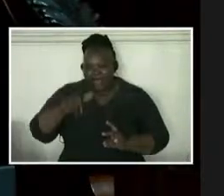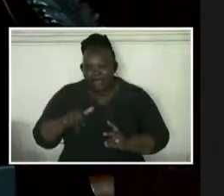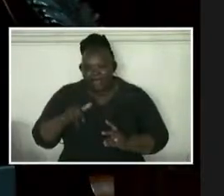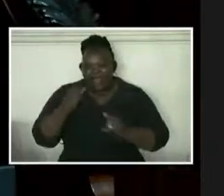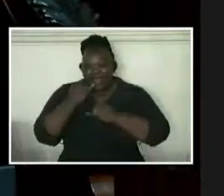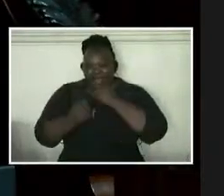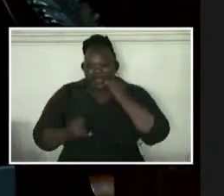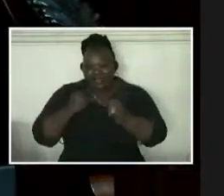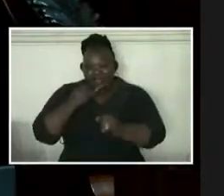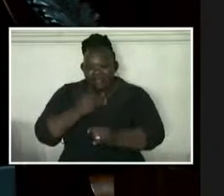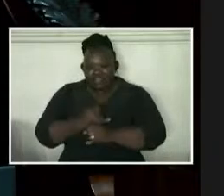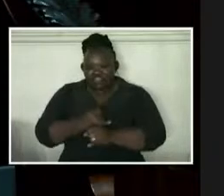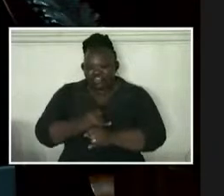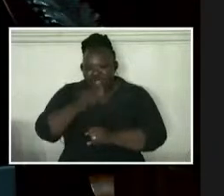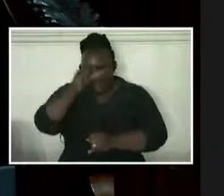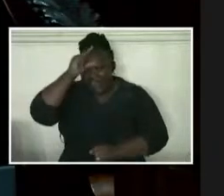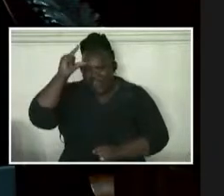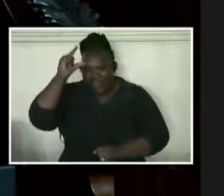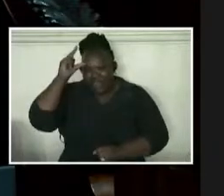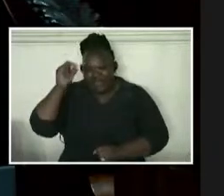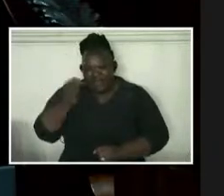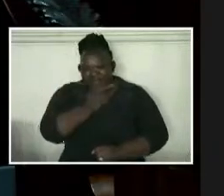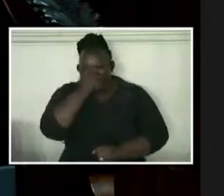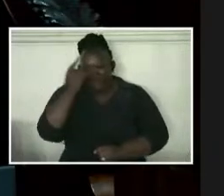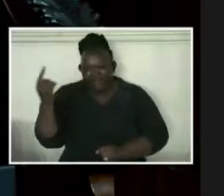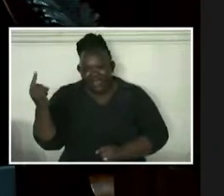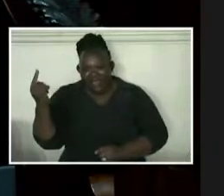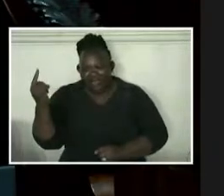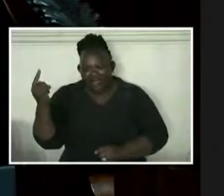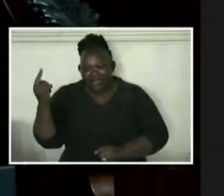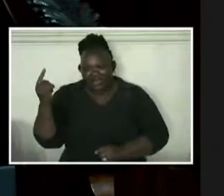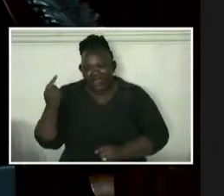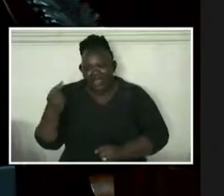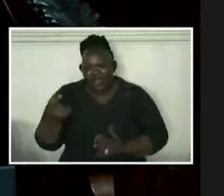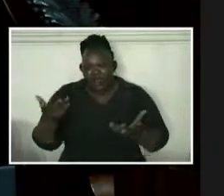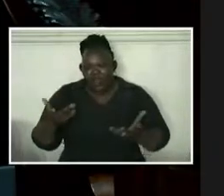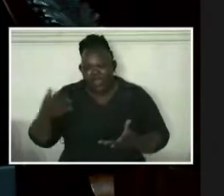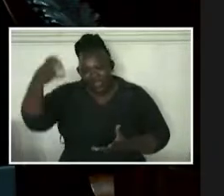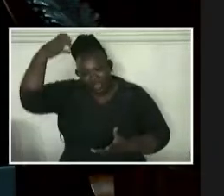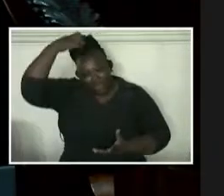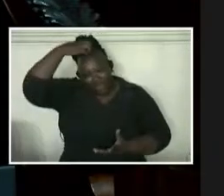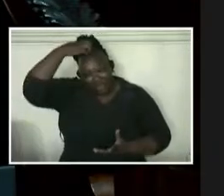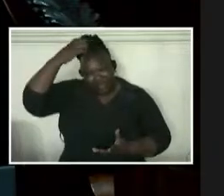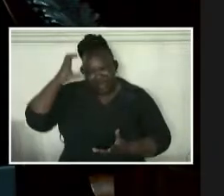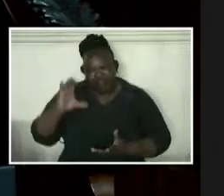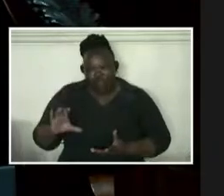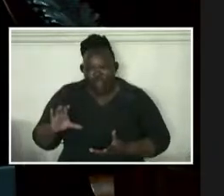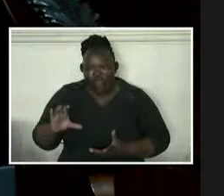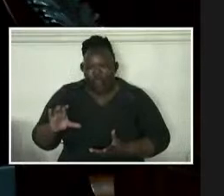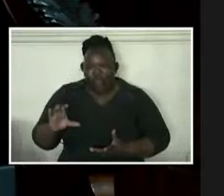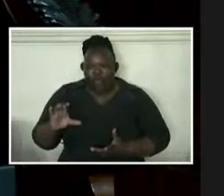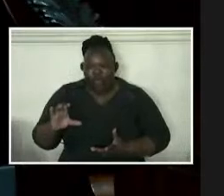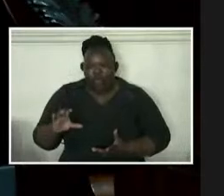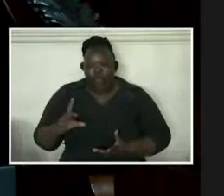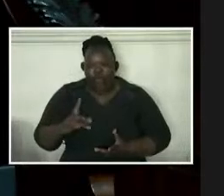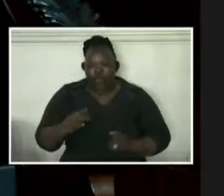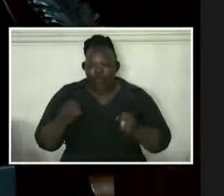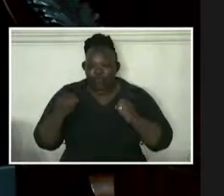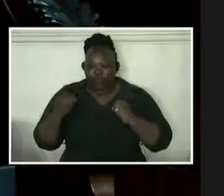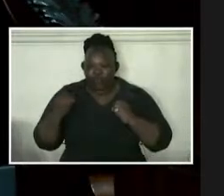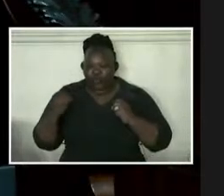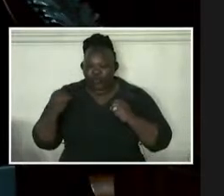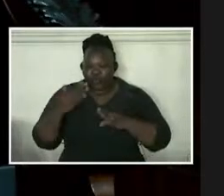international nation's day at a community outreach program that we are going to be hosting in kingdom drive in further recognition of the hard work and